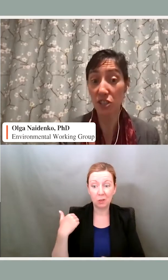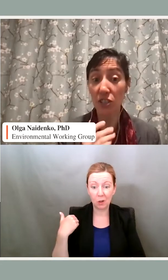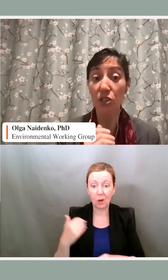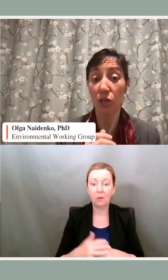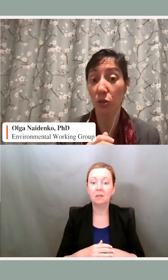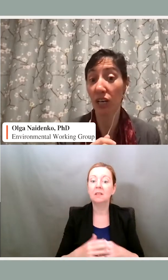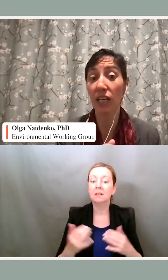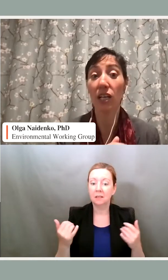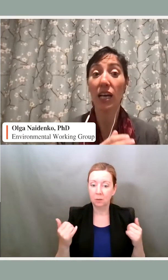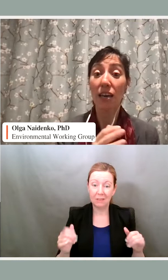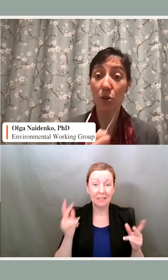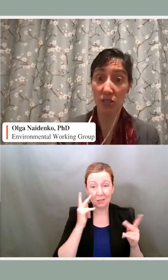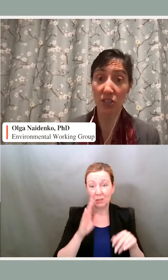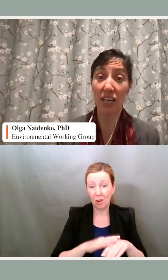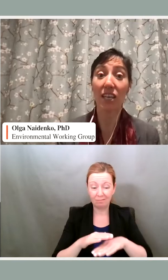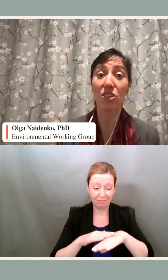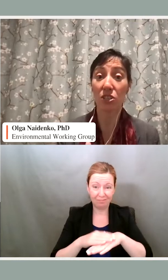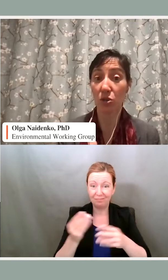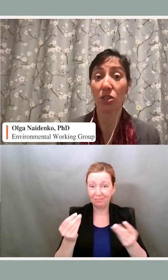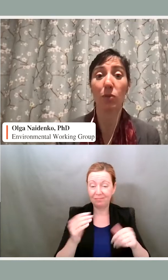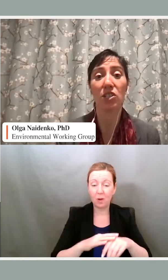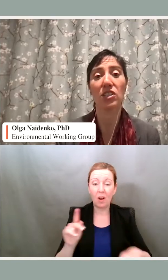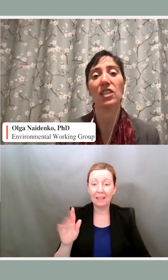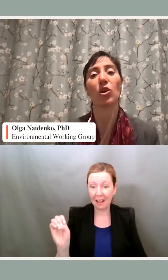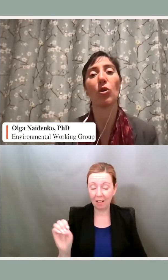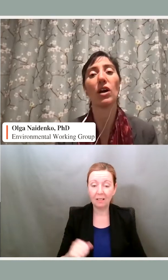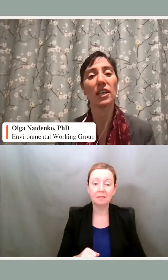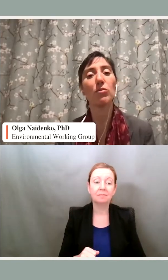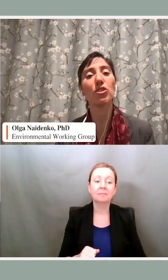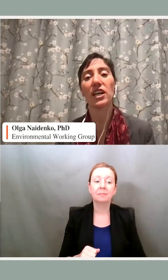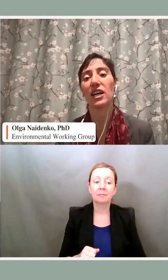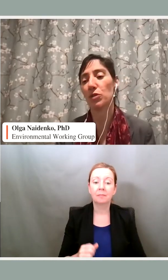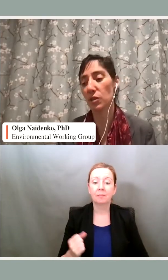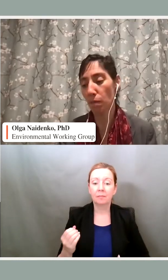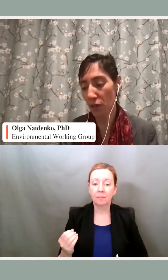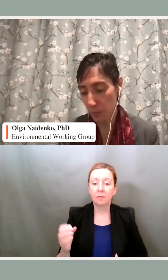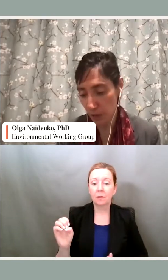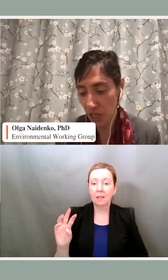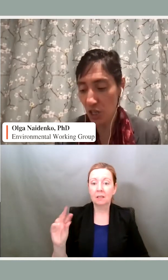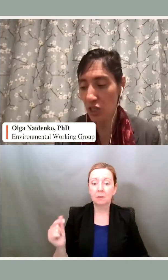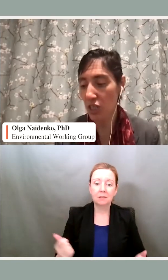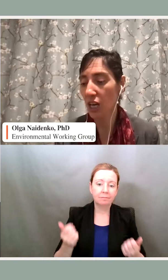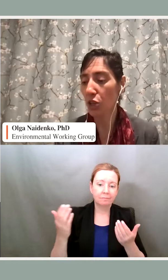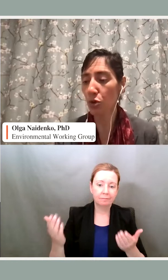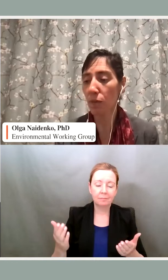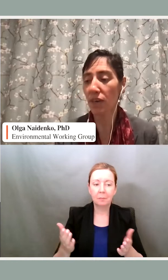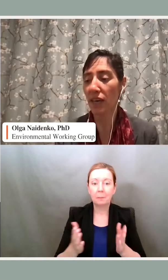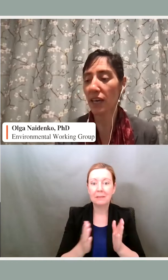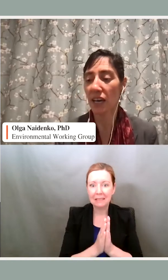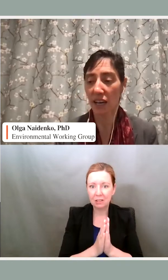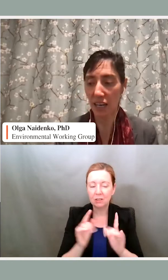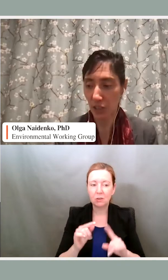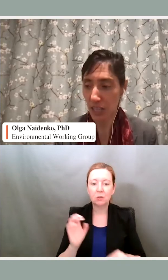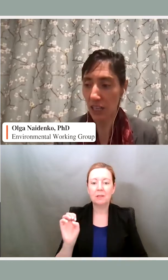we still saw it on kale. USDA testing saw that pesticide. So AWG has been submitting petitions to